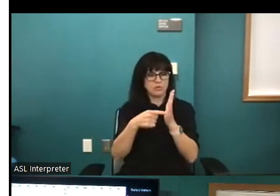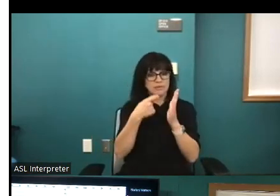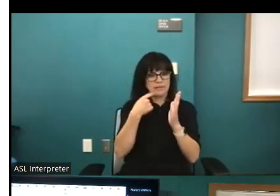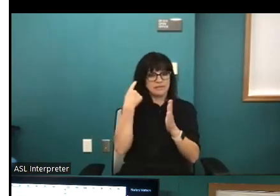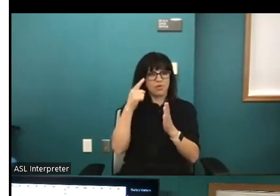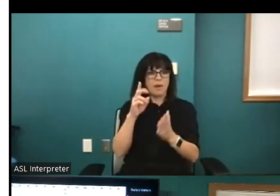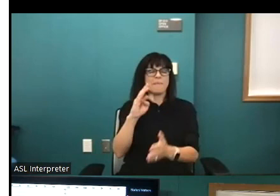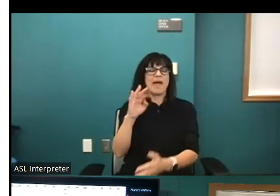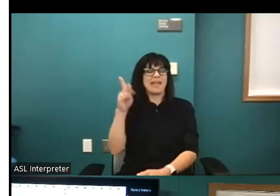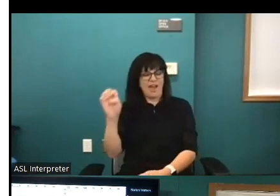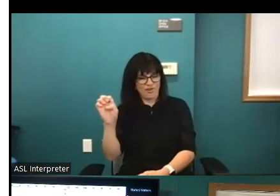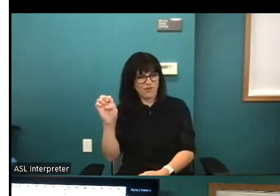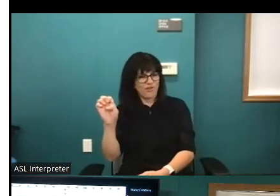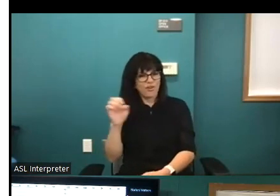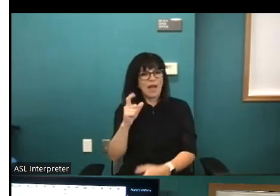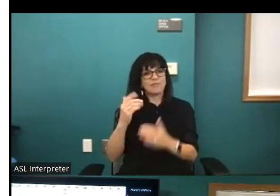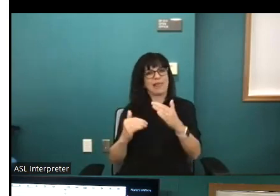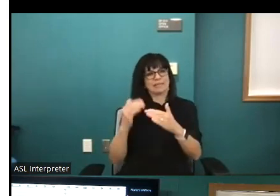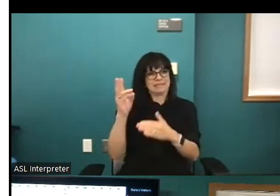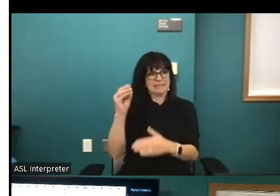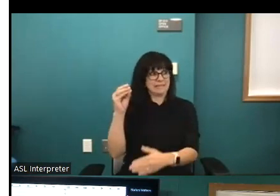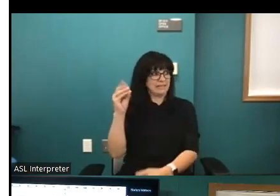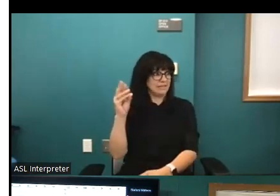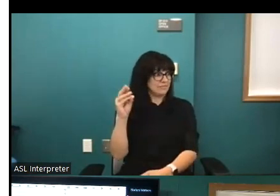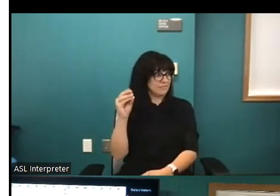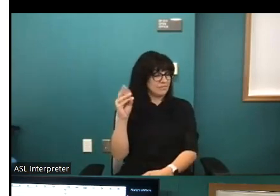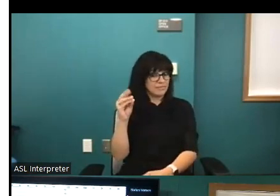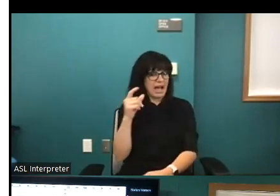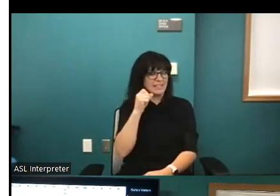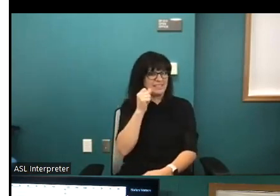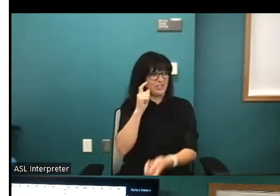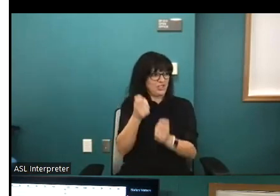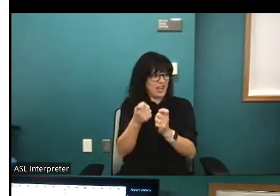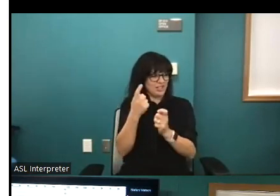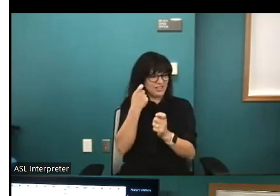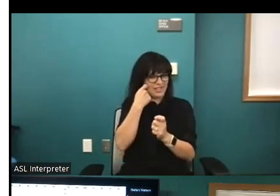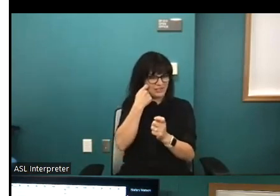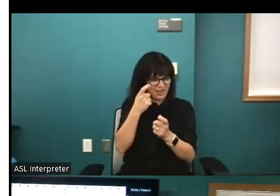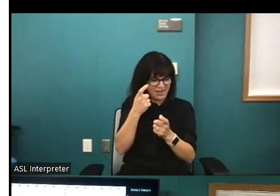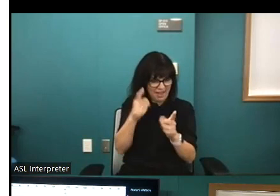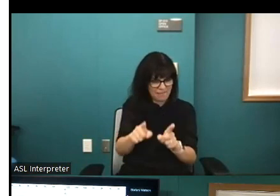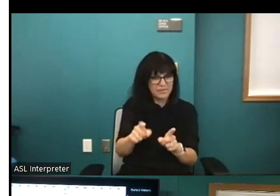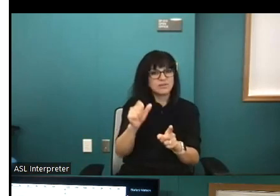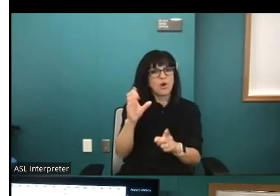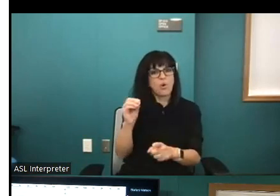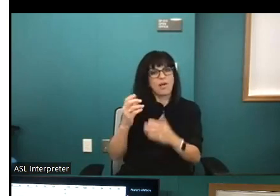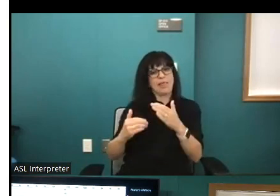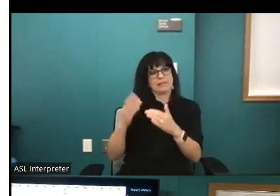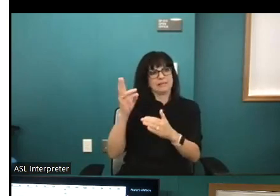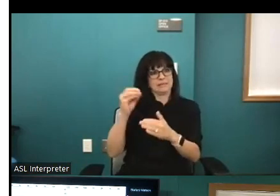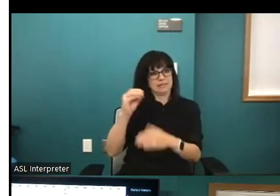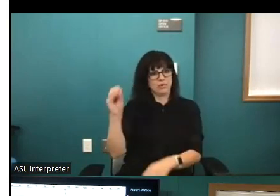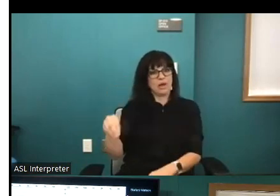Medicare. You have to have less than 60. Now, I didn't have a chance to change that since yesterday. Imagine that. You have to have less than 60%